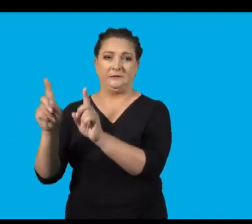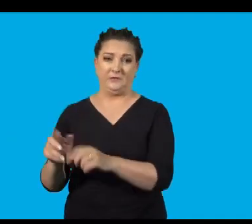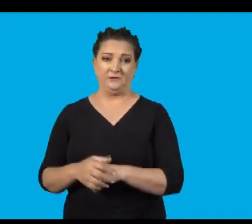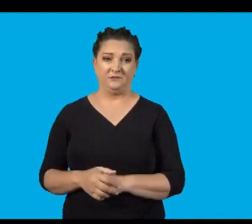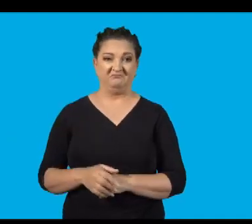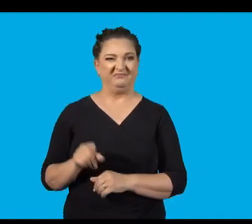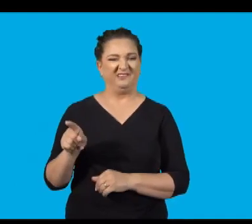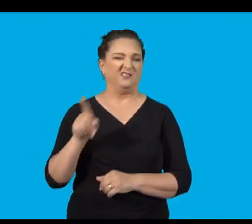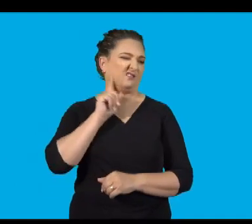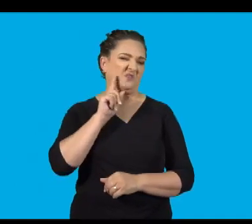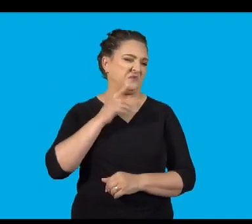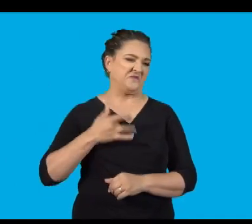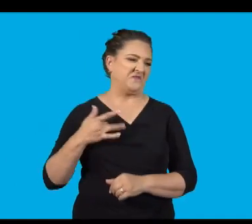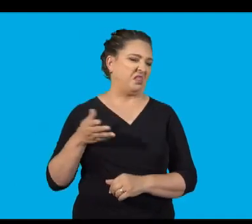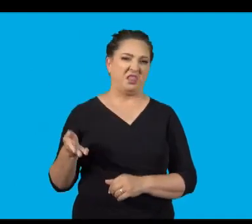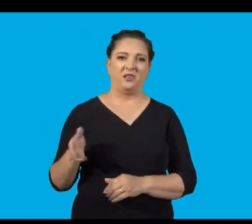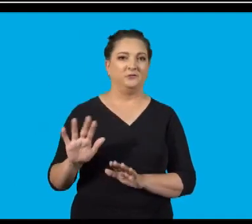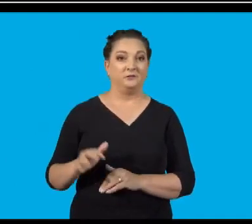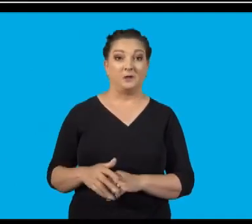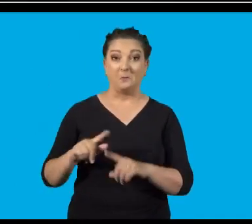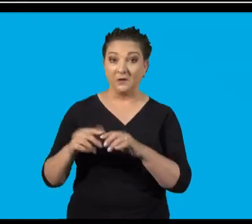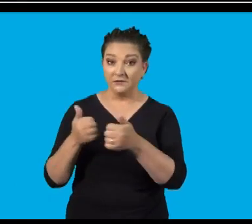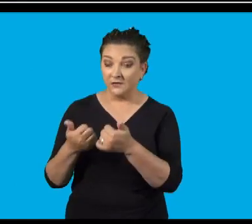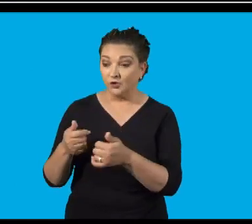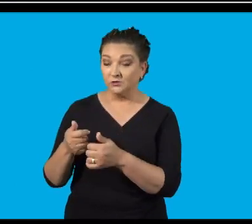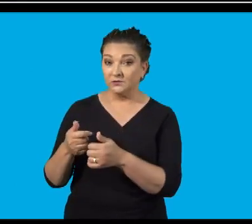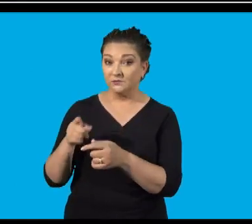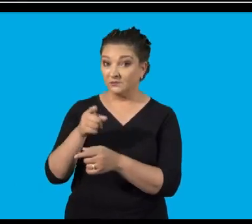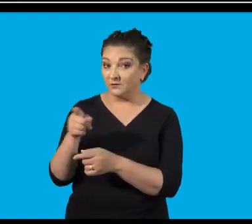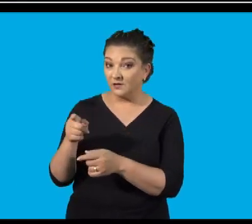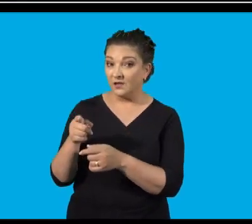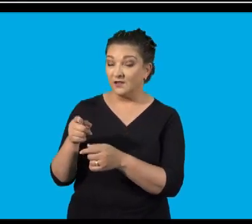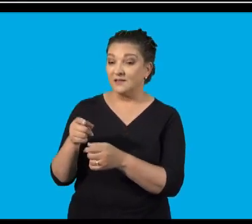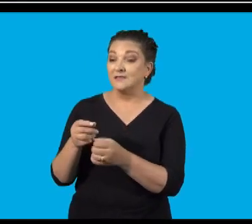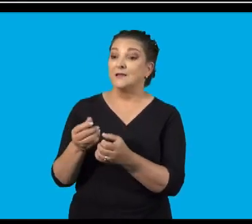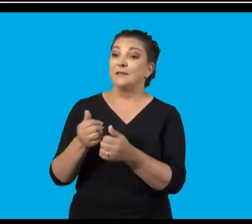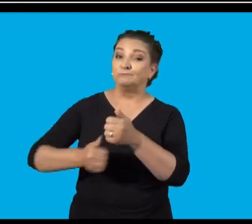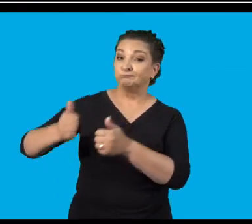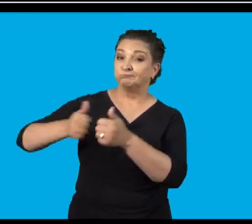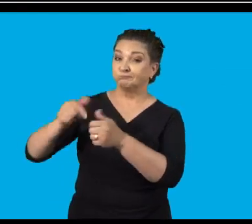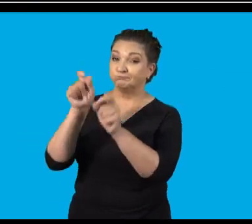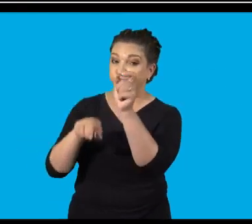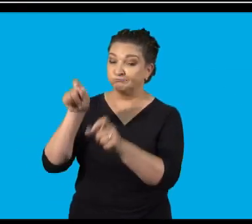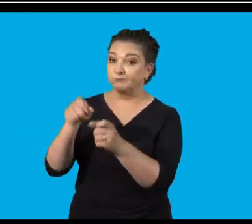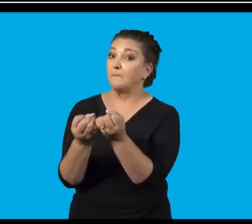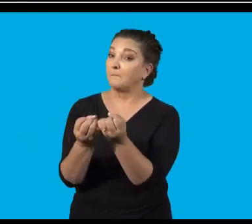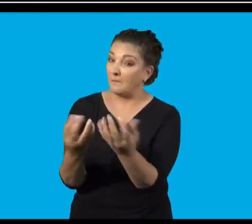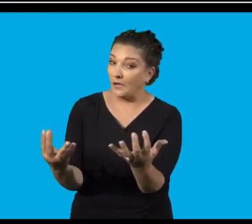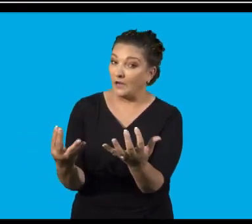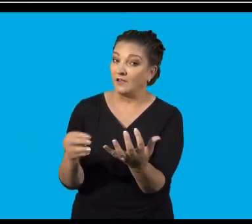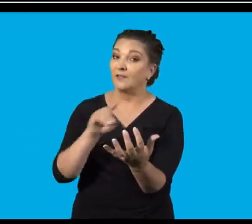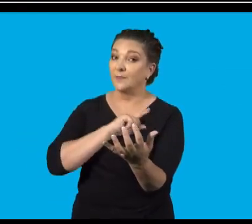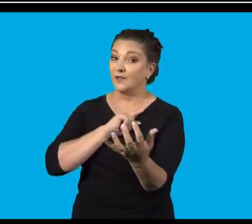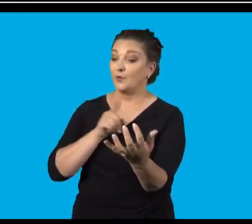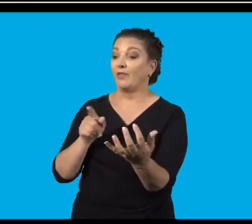He didn't always feel this way. In our response, we see the senior citizens were treated special, weren't they? So senior